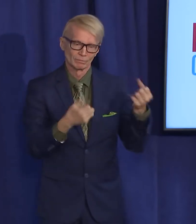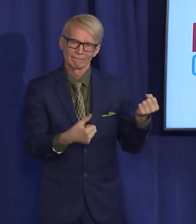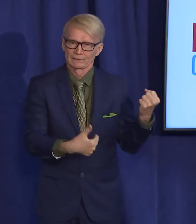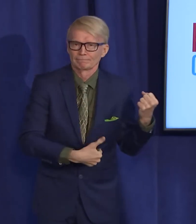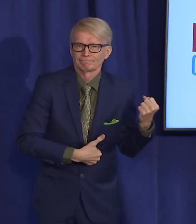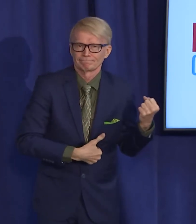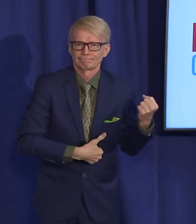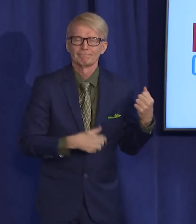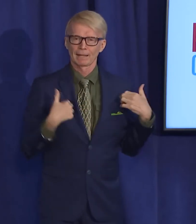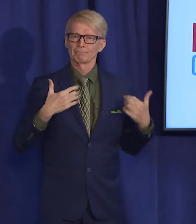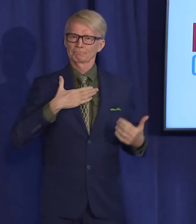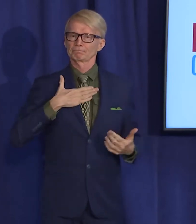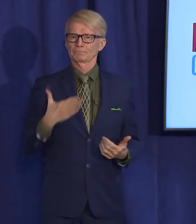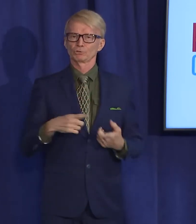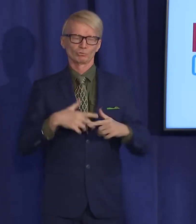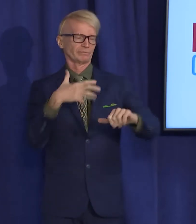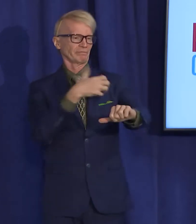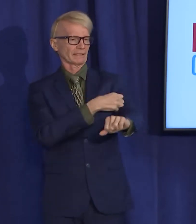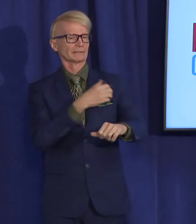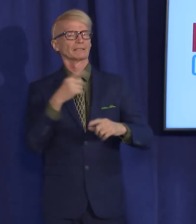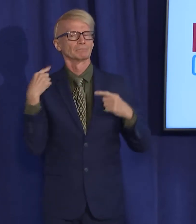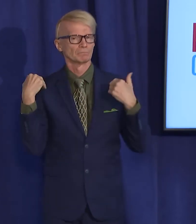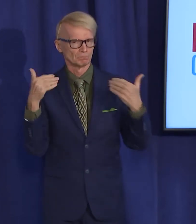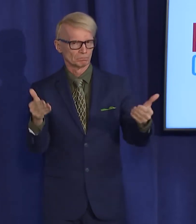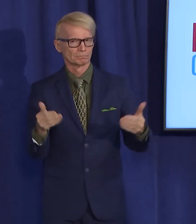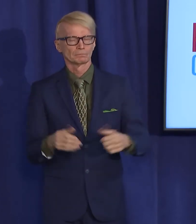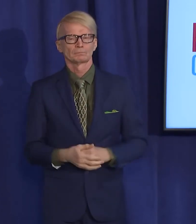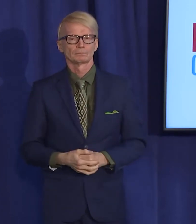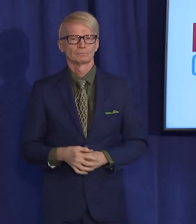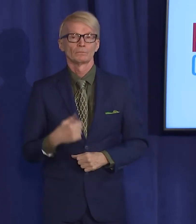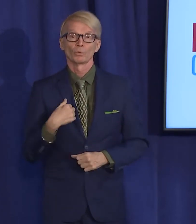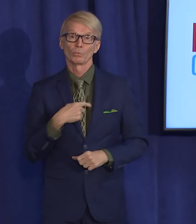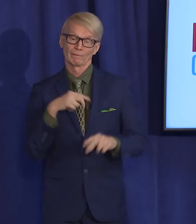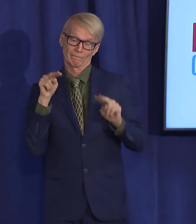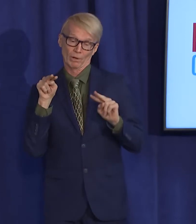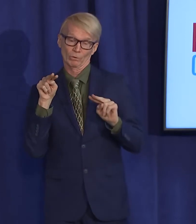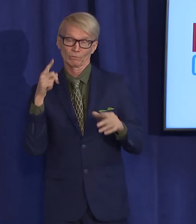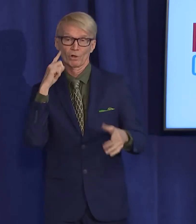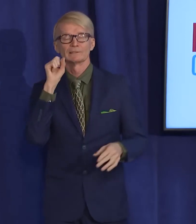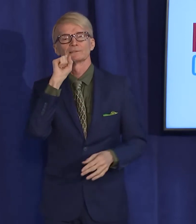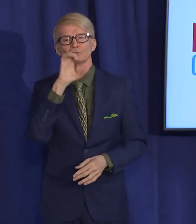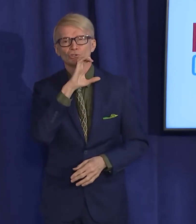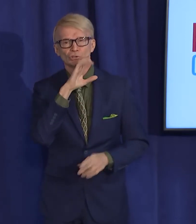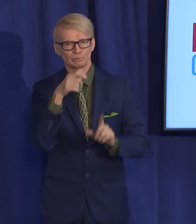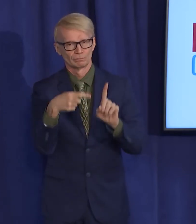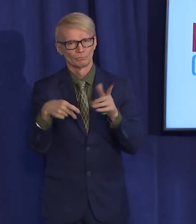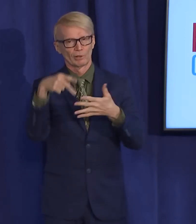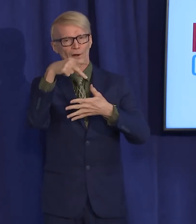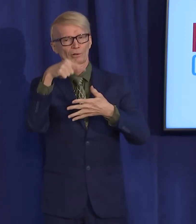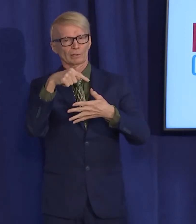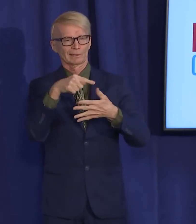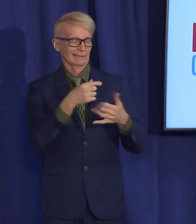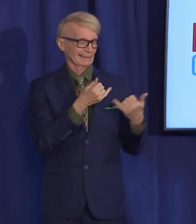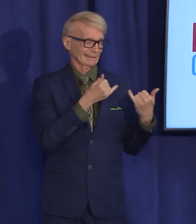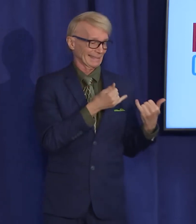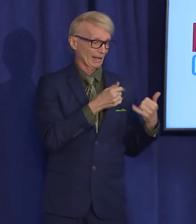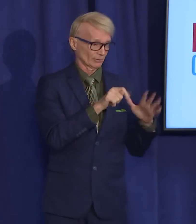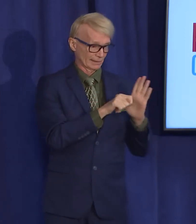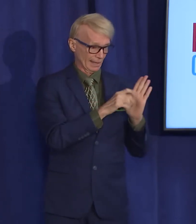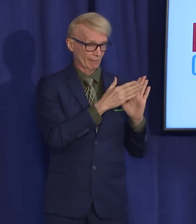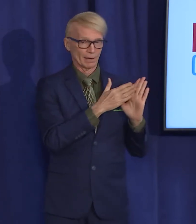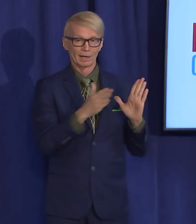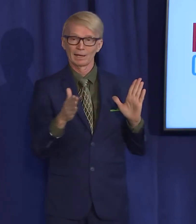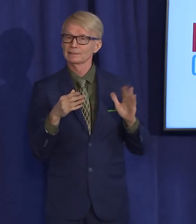decision to get a vaccine. And we will continue this focus on seniors, especially between now and when we move into